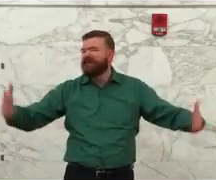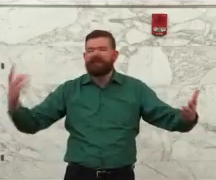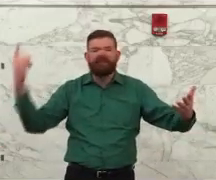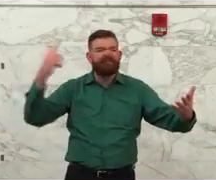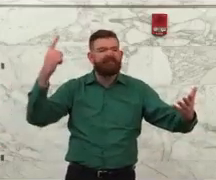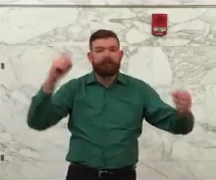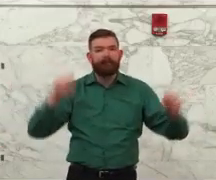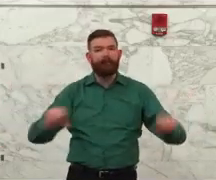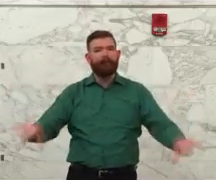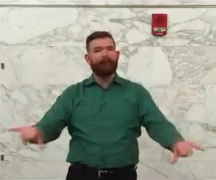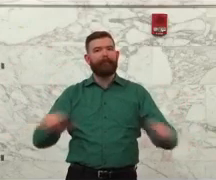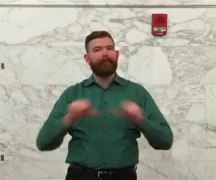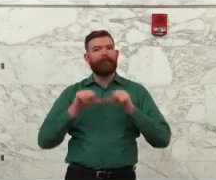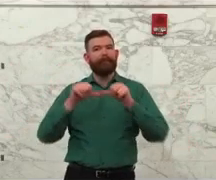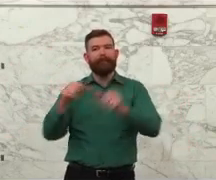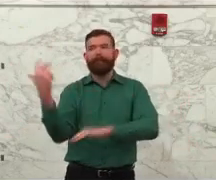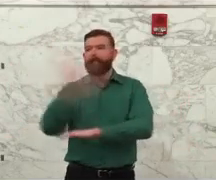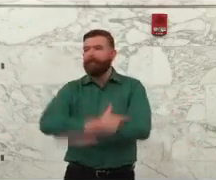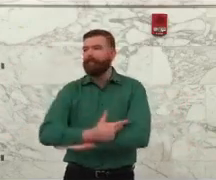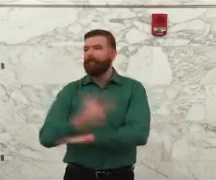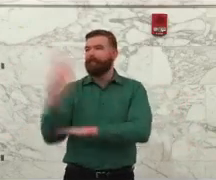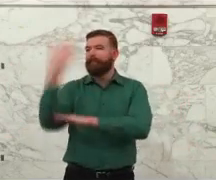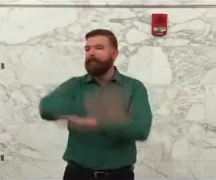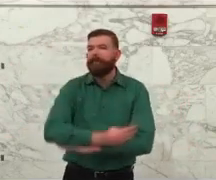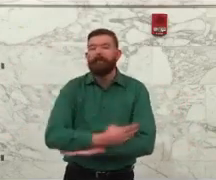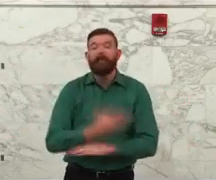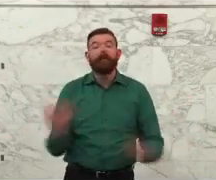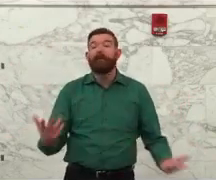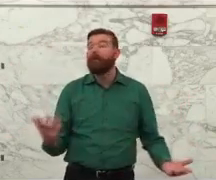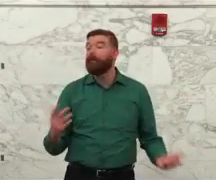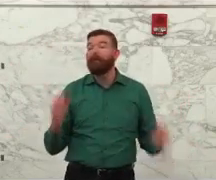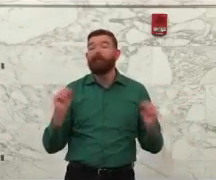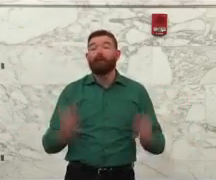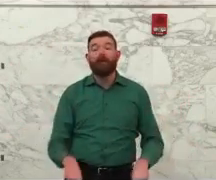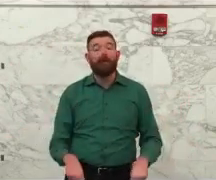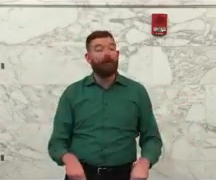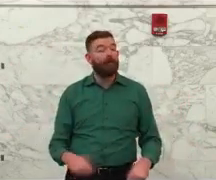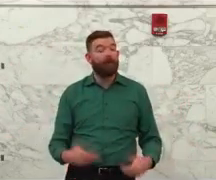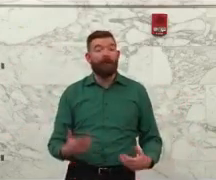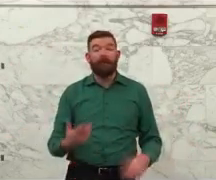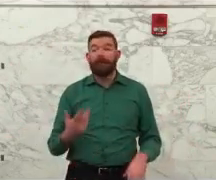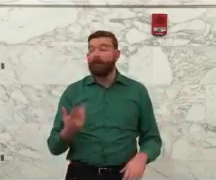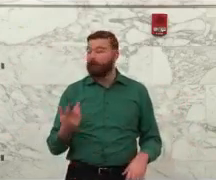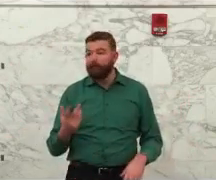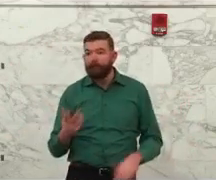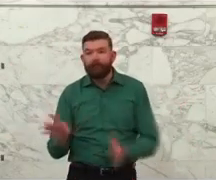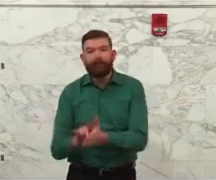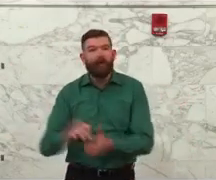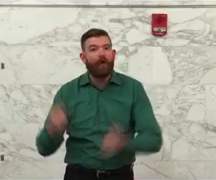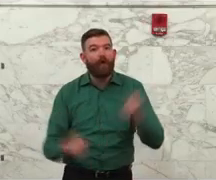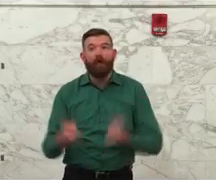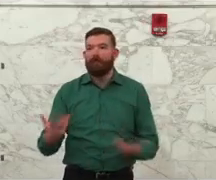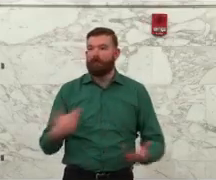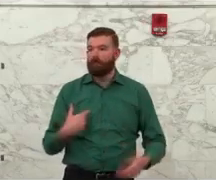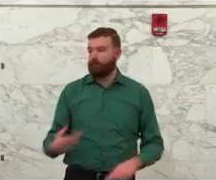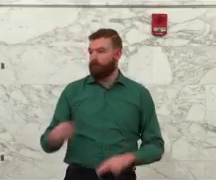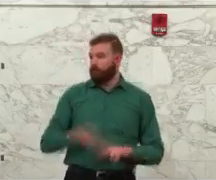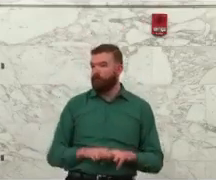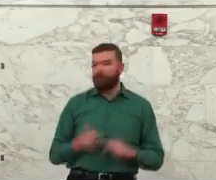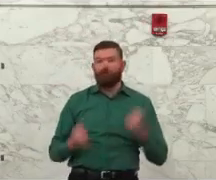things, I go in the car and I use an antibacterial scrub. With at least 60% alcohol, right? With at